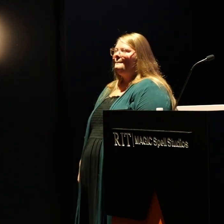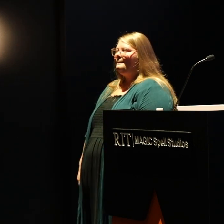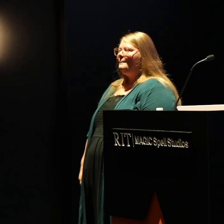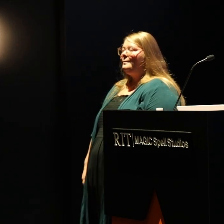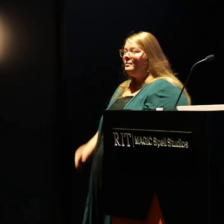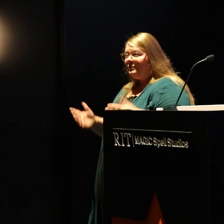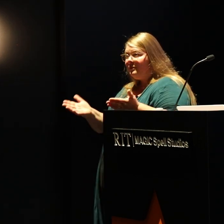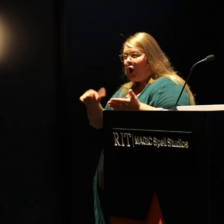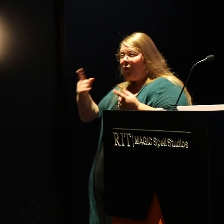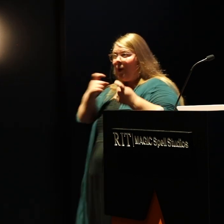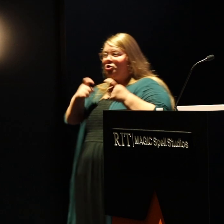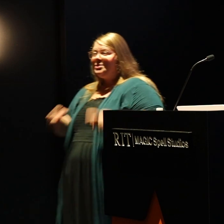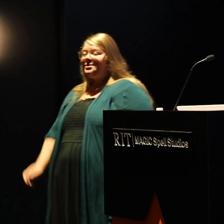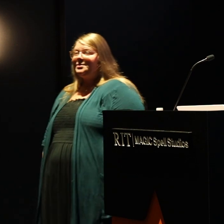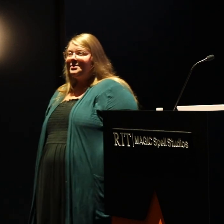More questions?